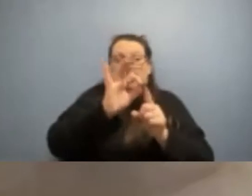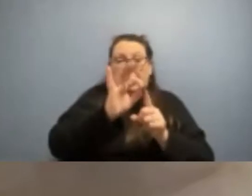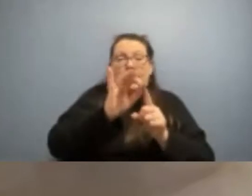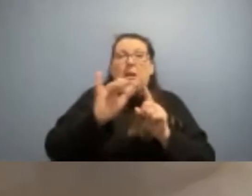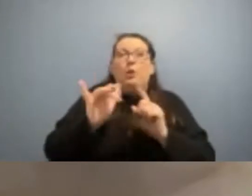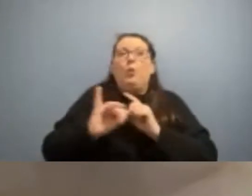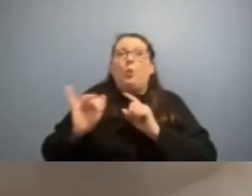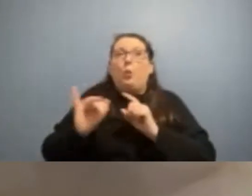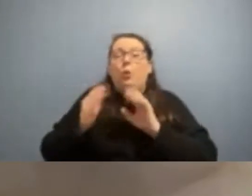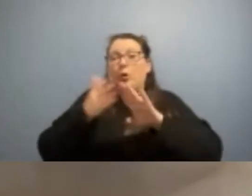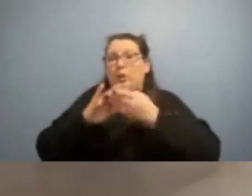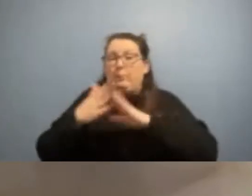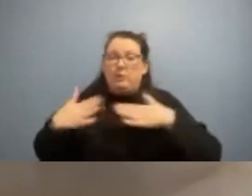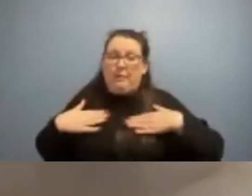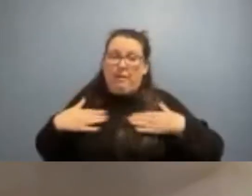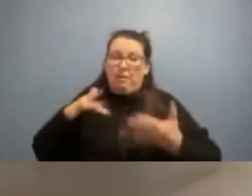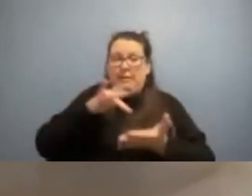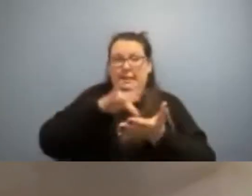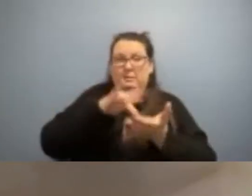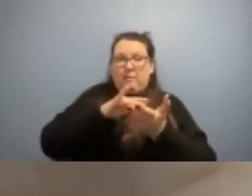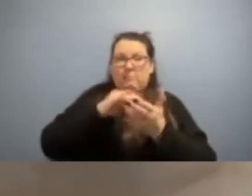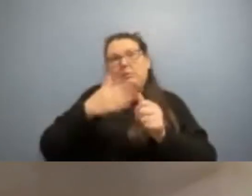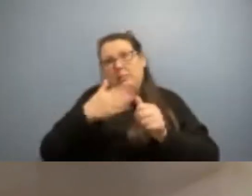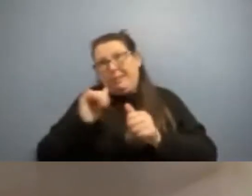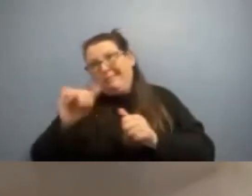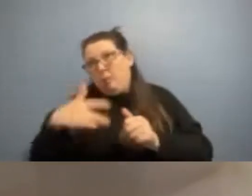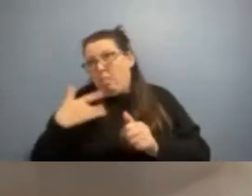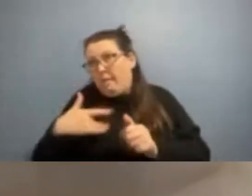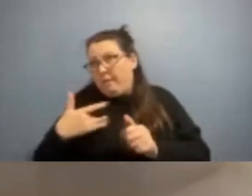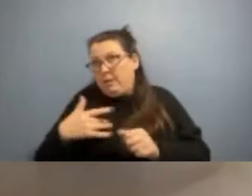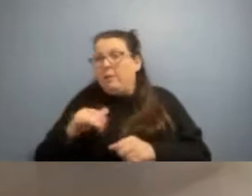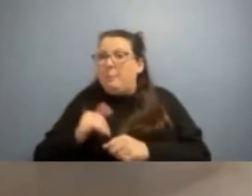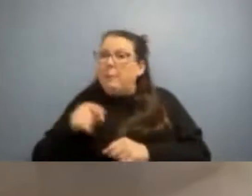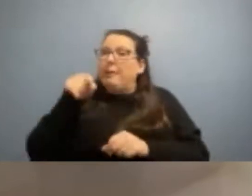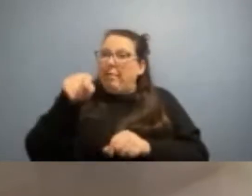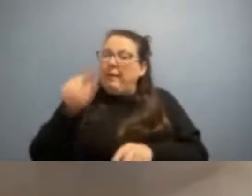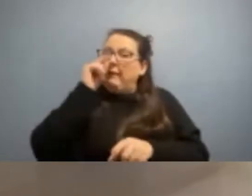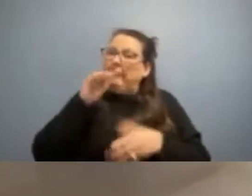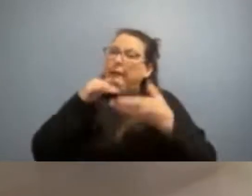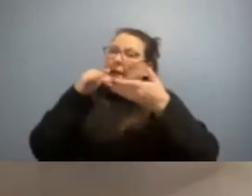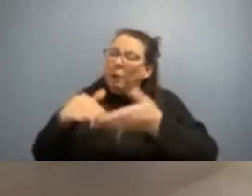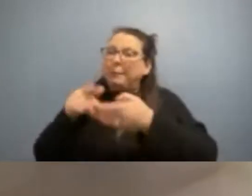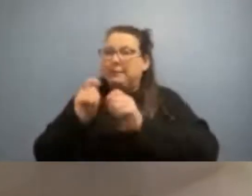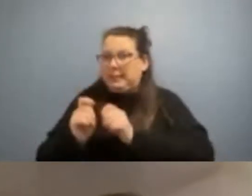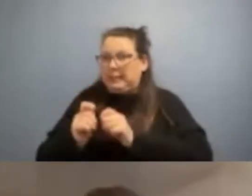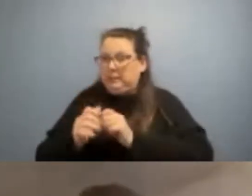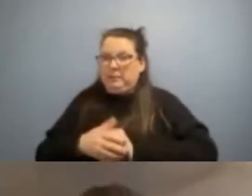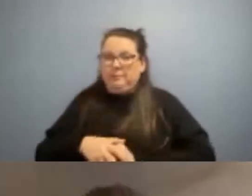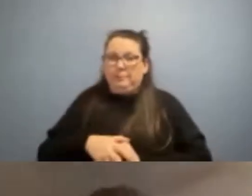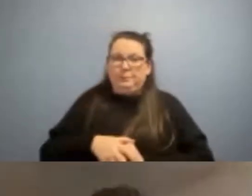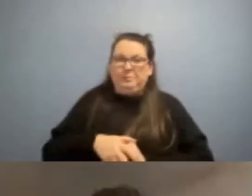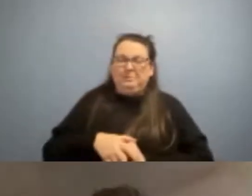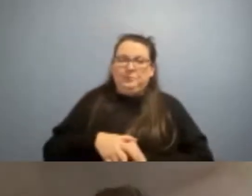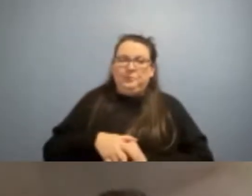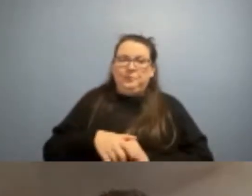local community health centre, depending on where you live, and they might also be able to help you get a test. As well as the call